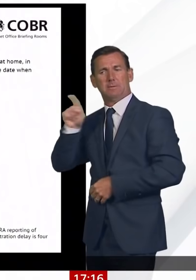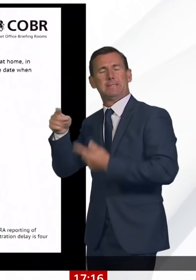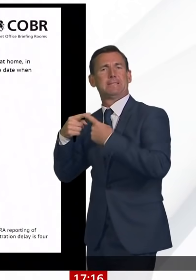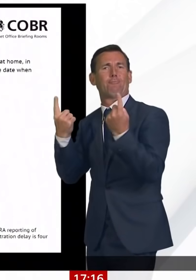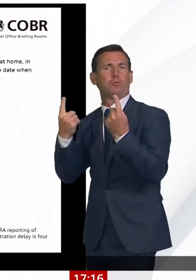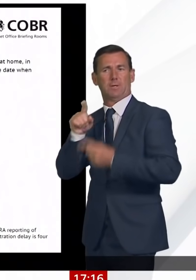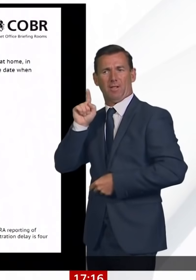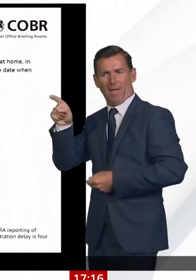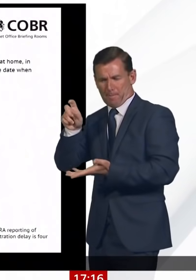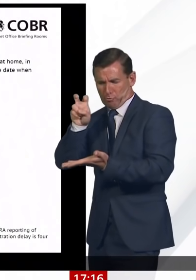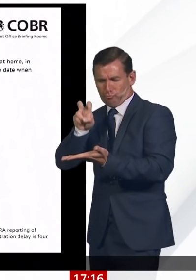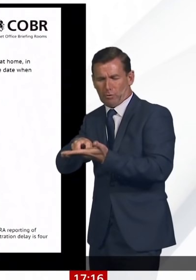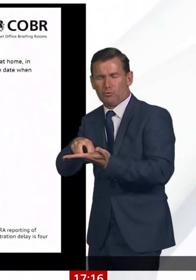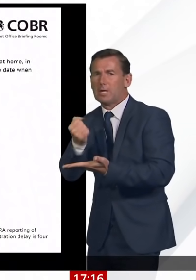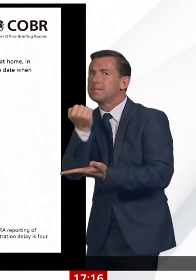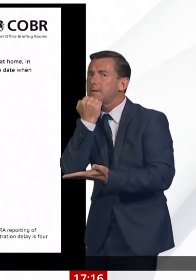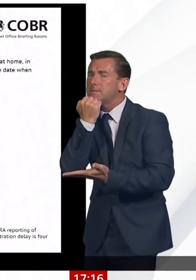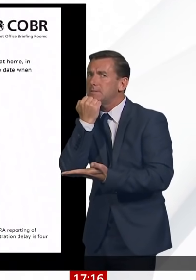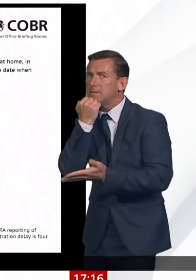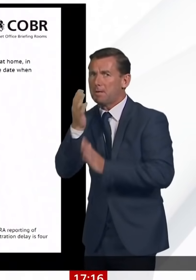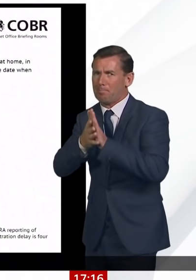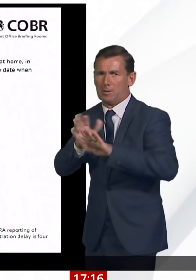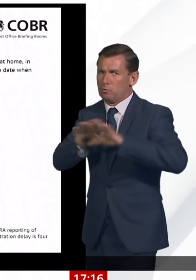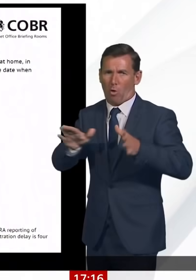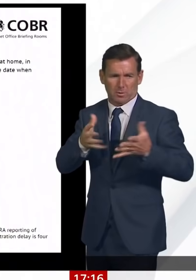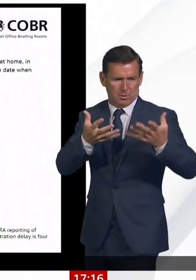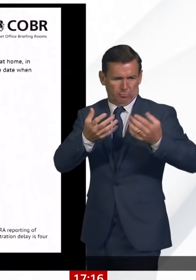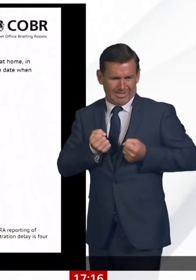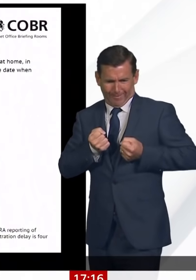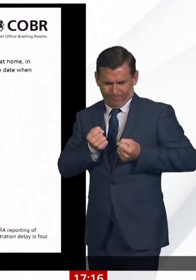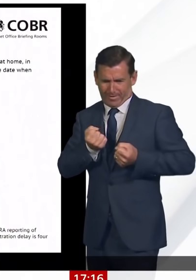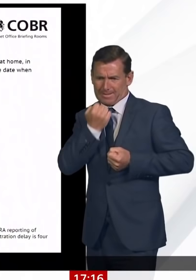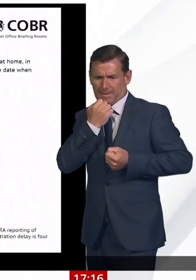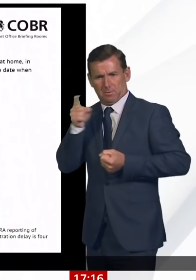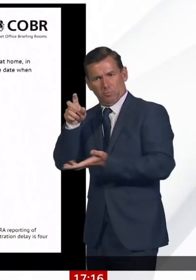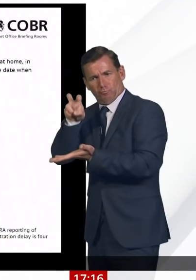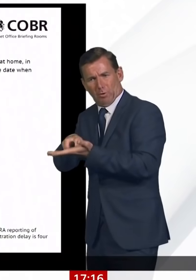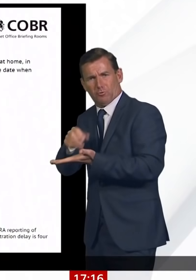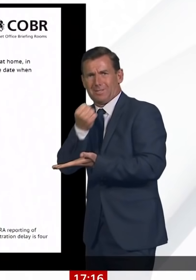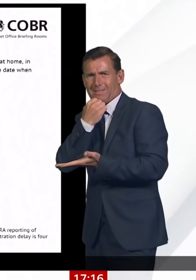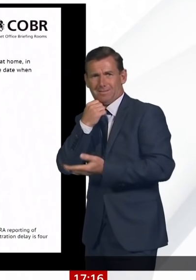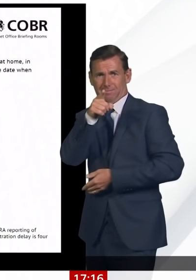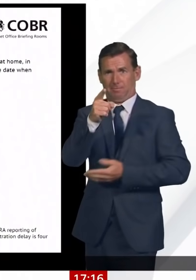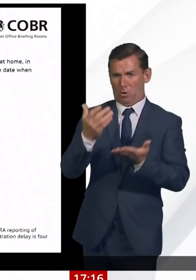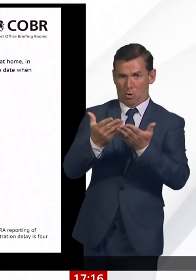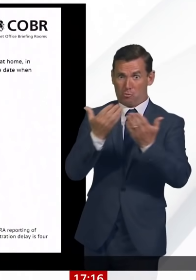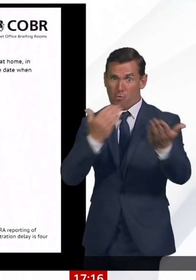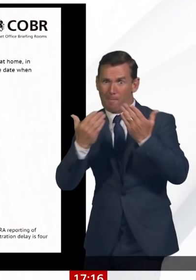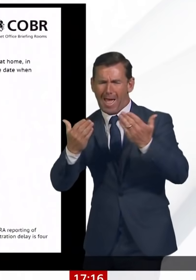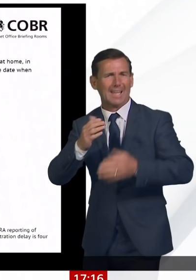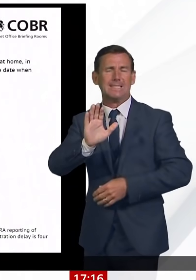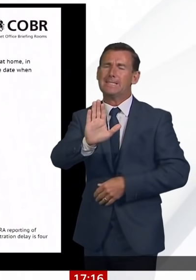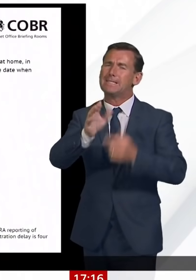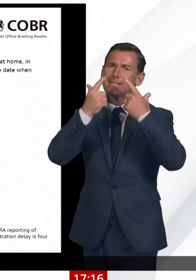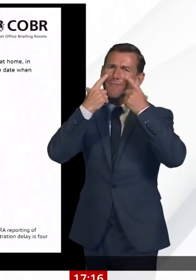And please be very careful in comparing these statistics, because, as you will know, unfortunately, if you've lost